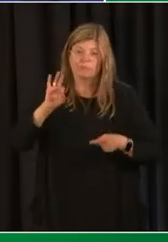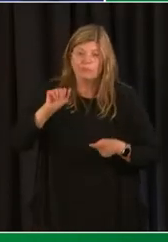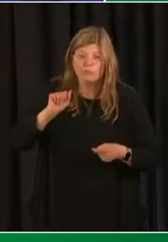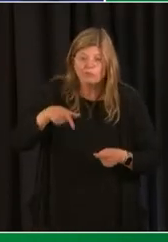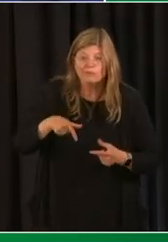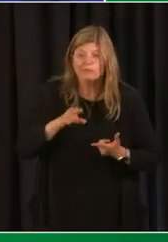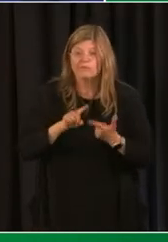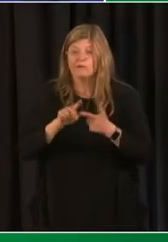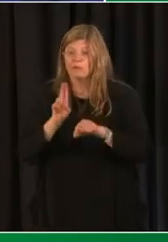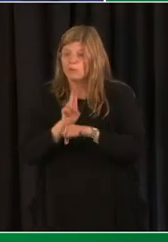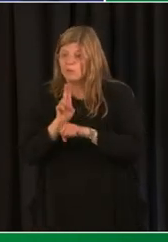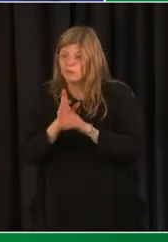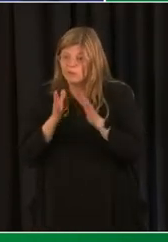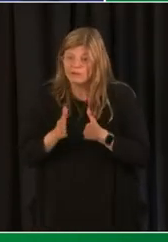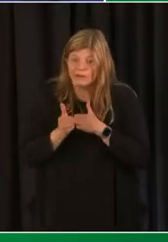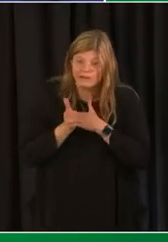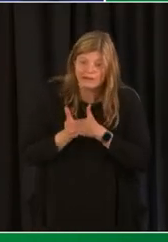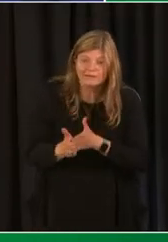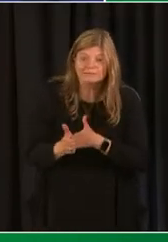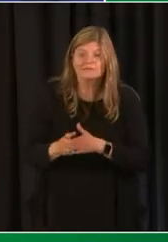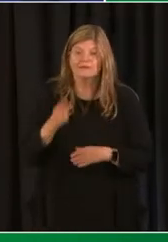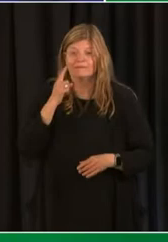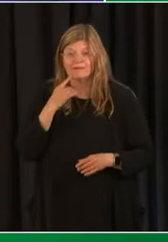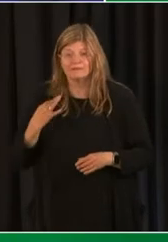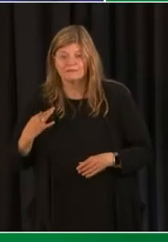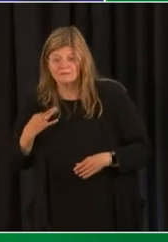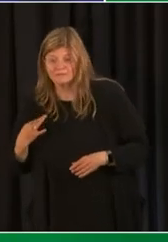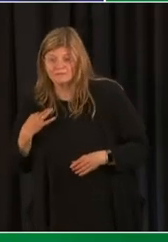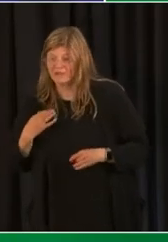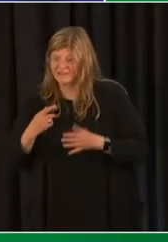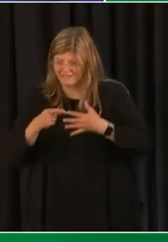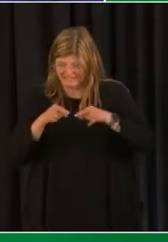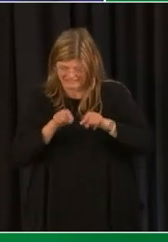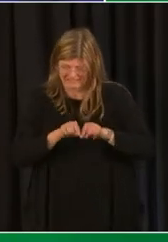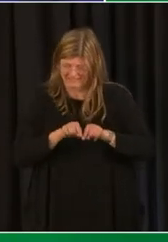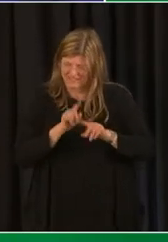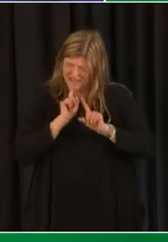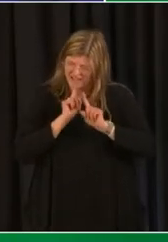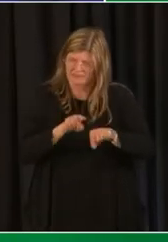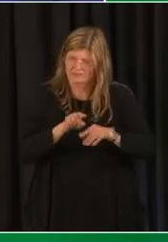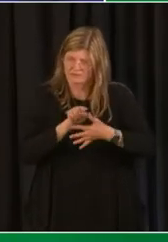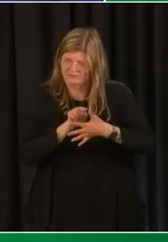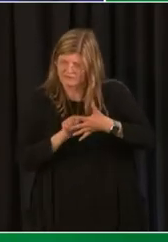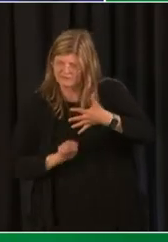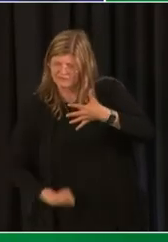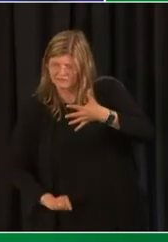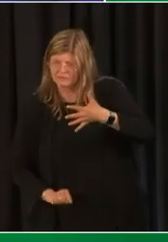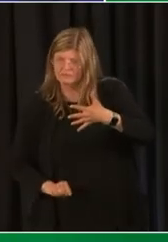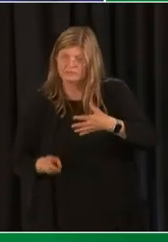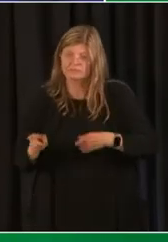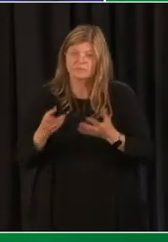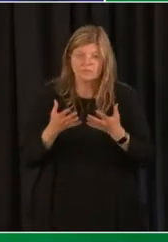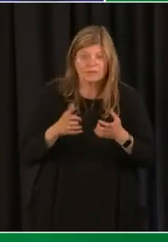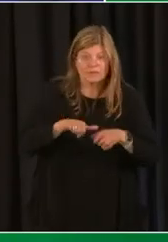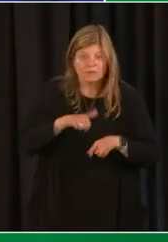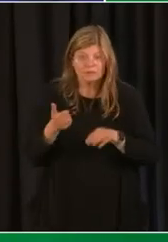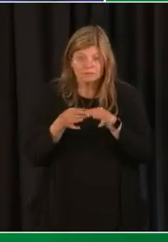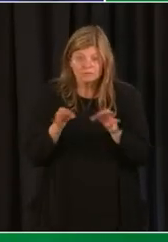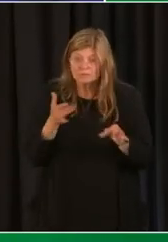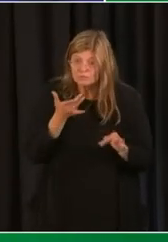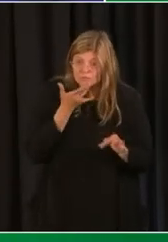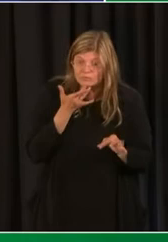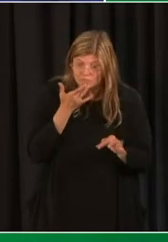guide, as well as for the application itself in Spanish, Amharic, French, Korean, Cantonese,